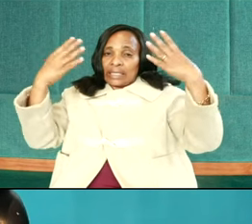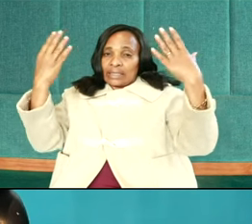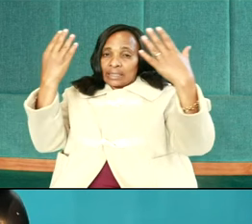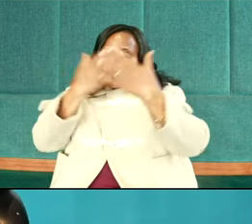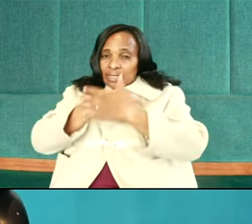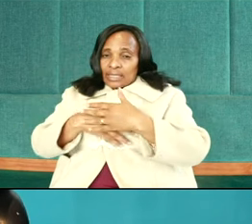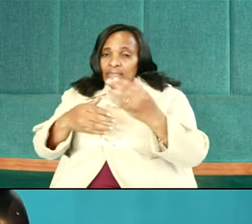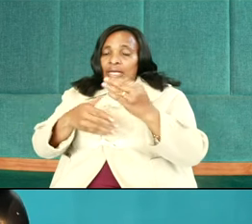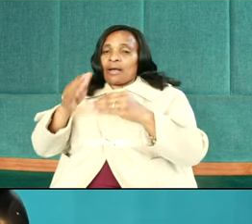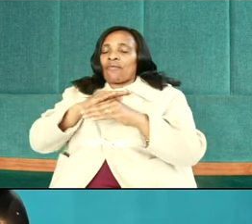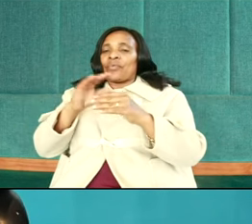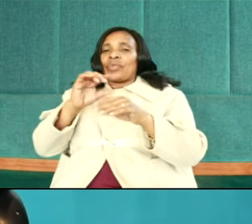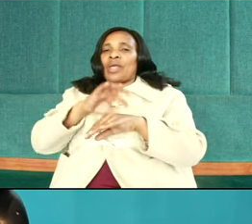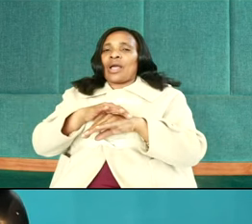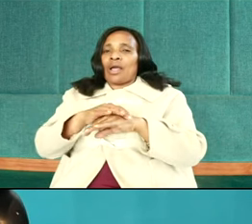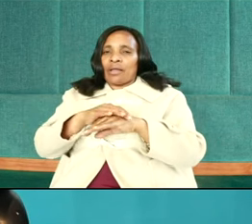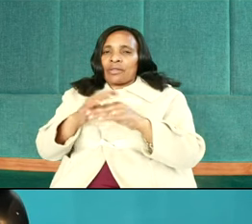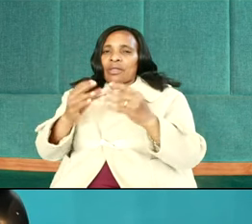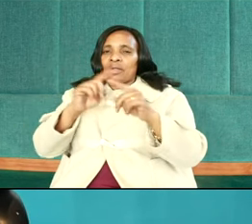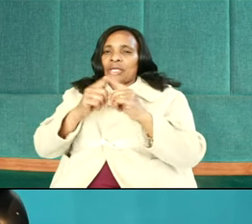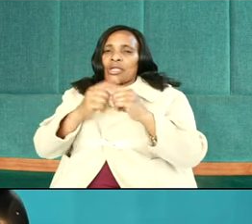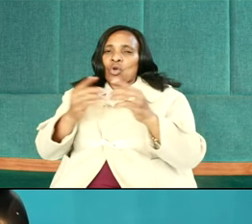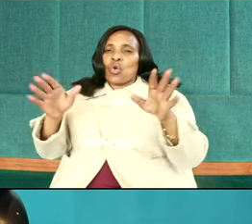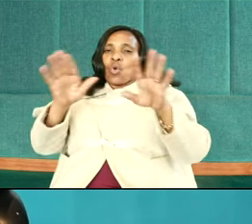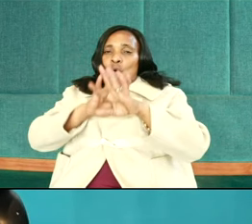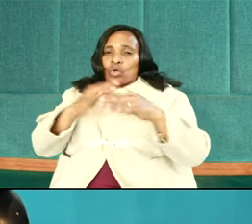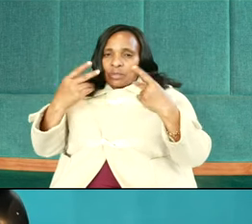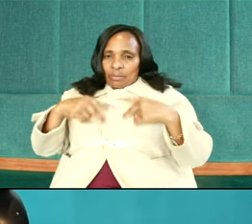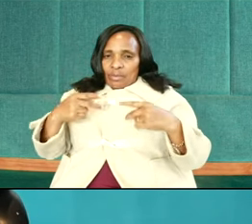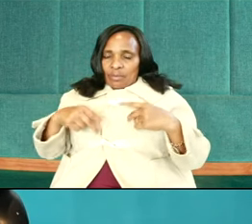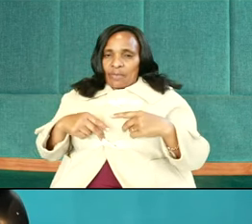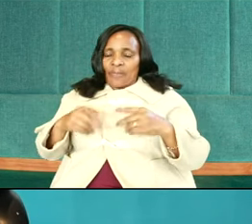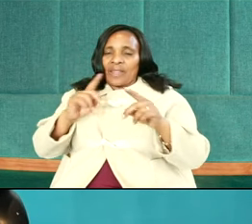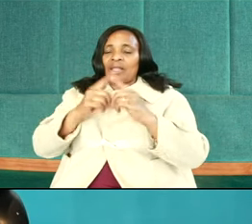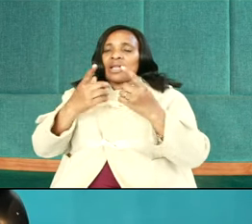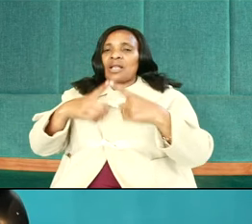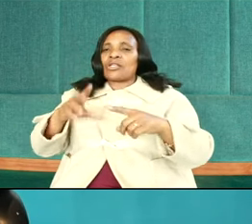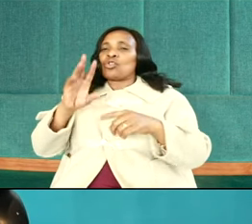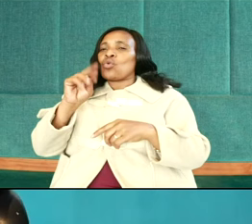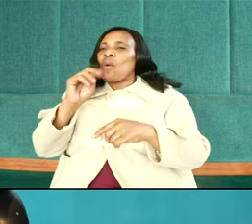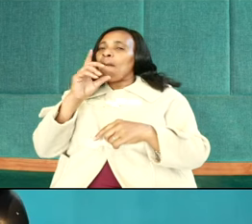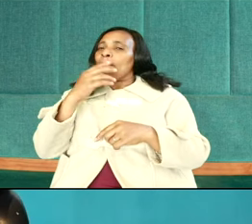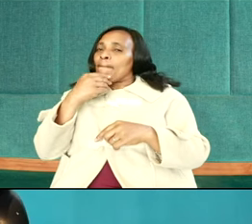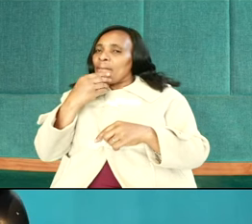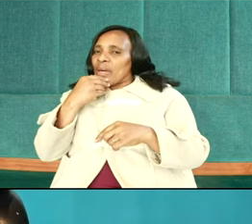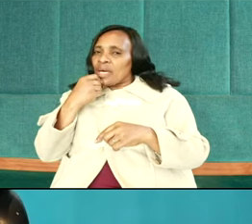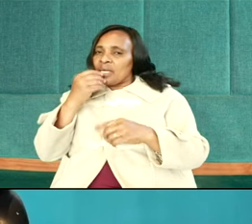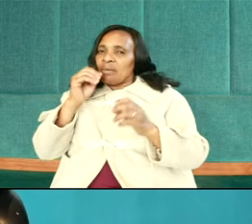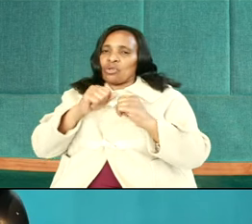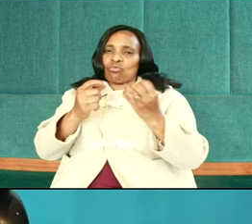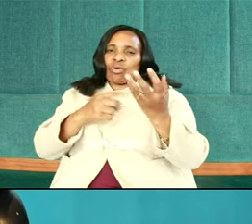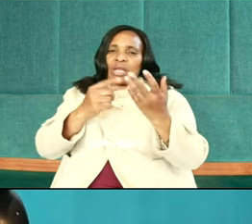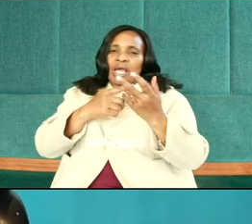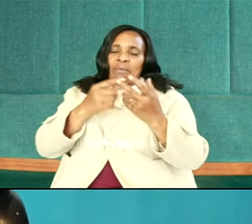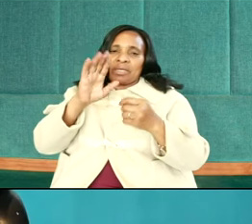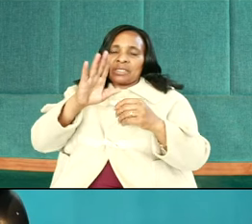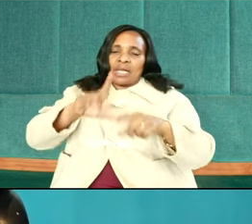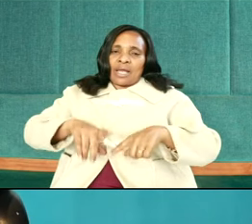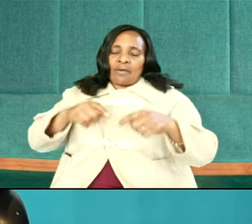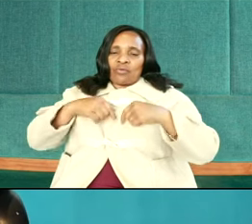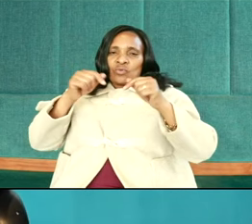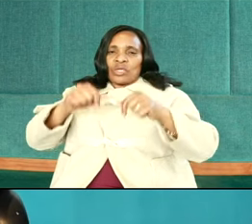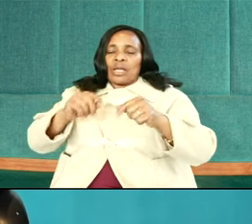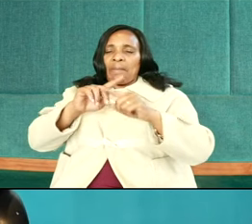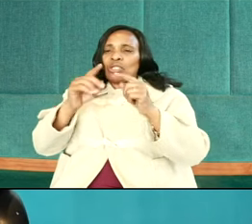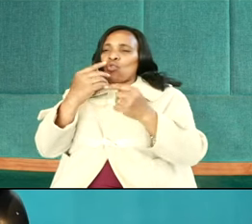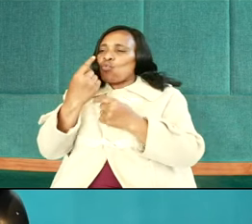covers the earth and gross darkness the people. Then let no man attempt to number Israel today, but let